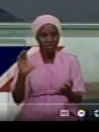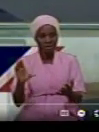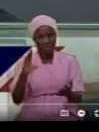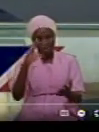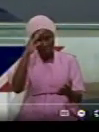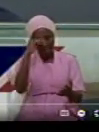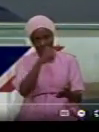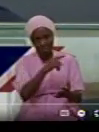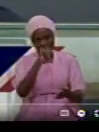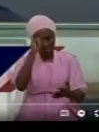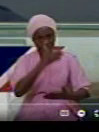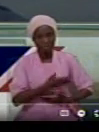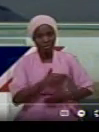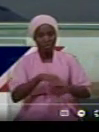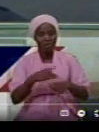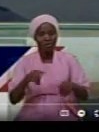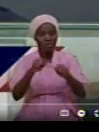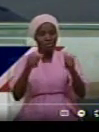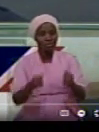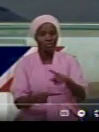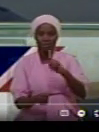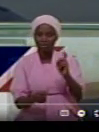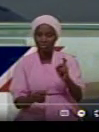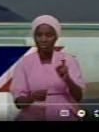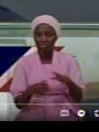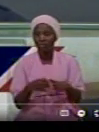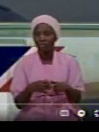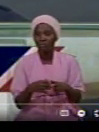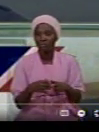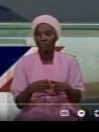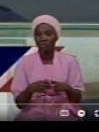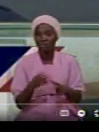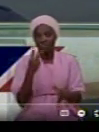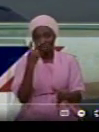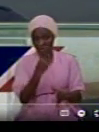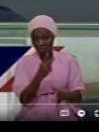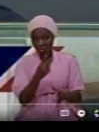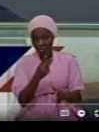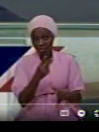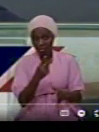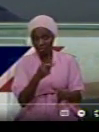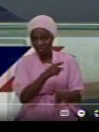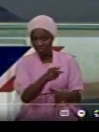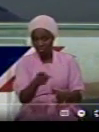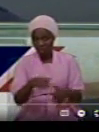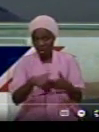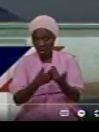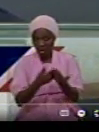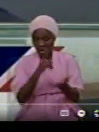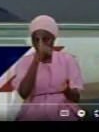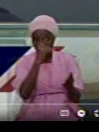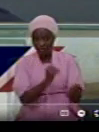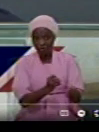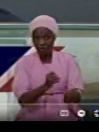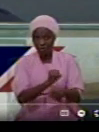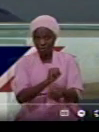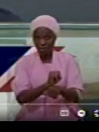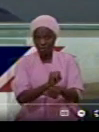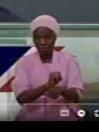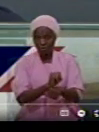altar? Seest thou how faith wrought with his